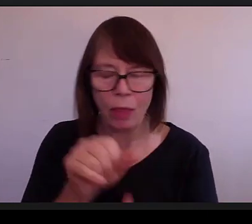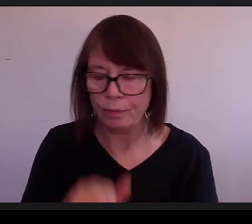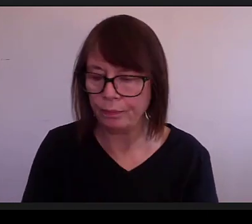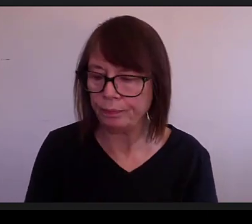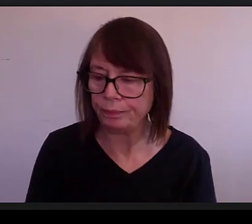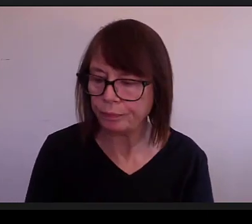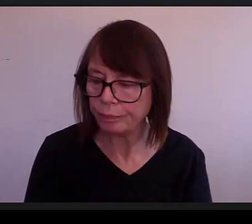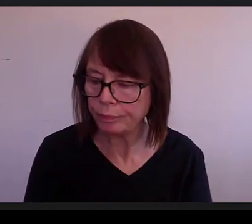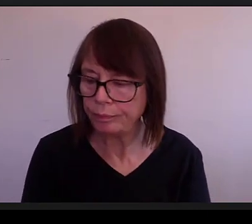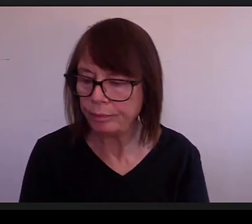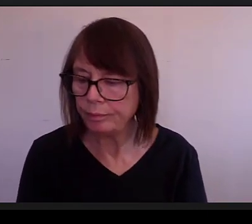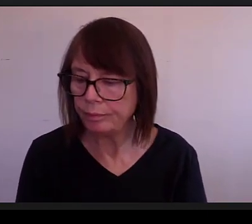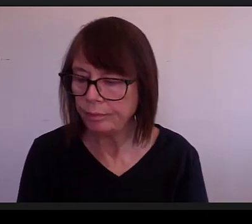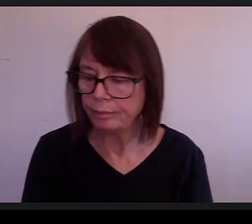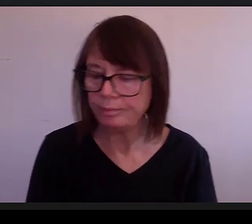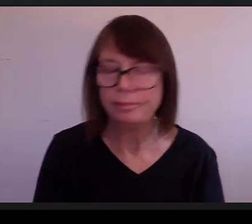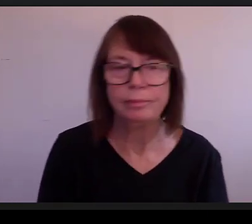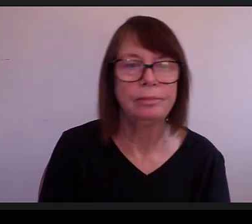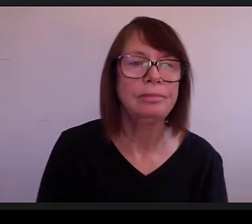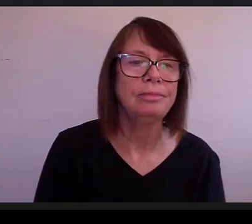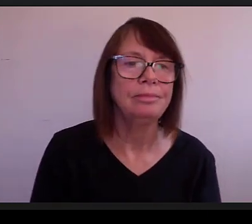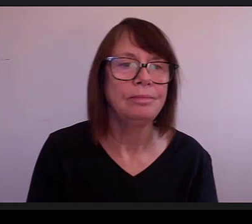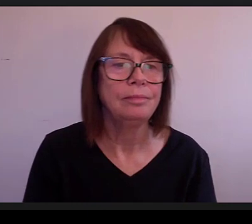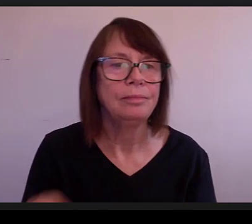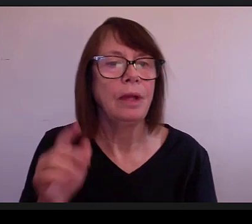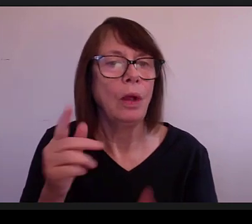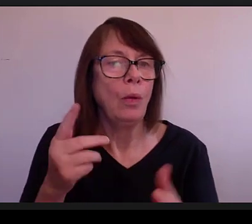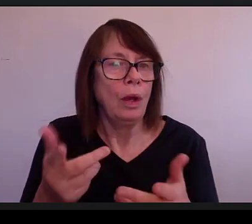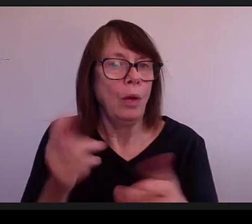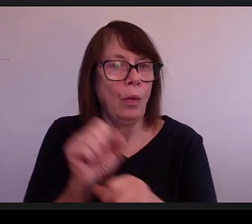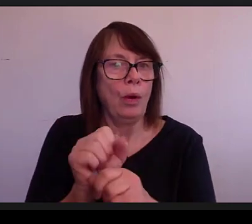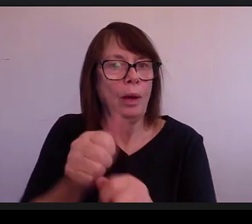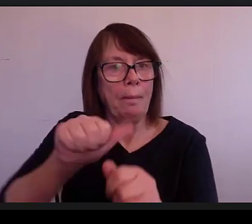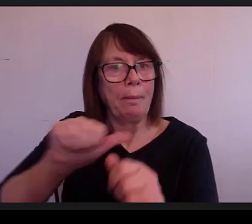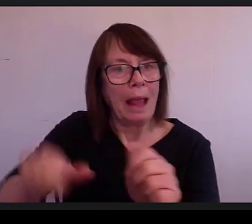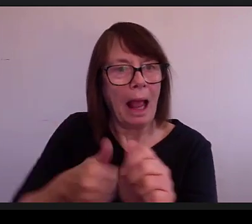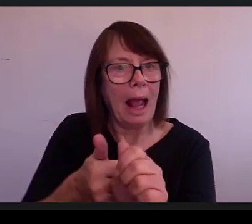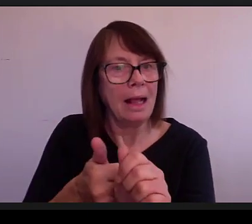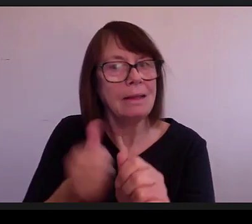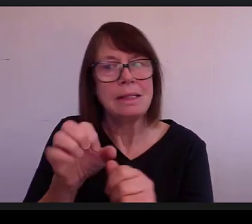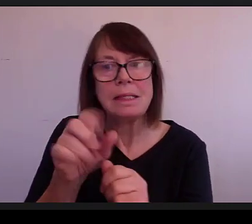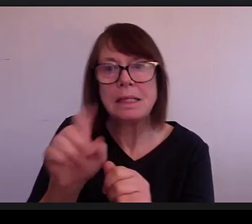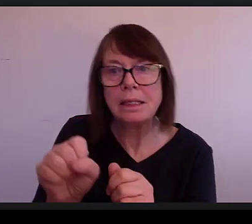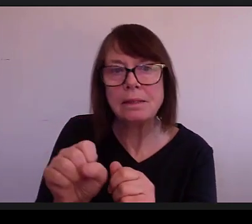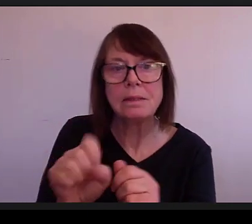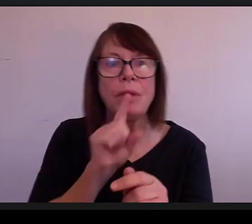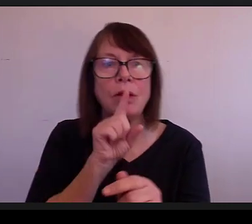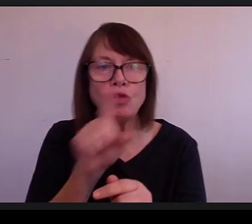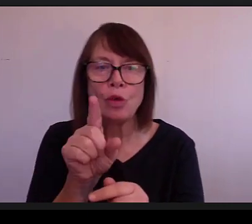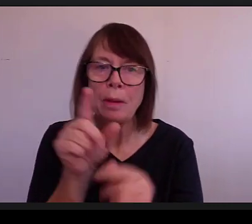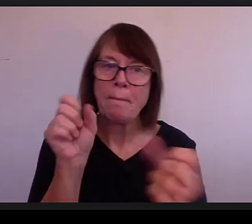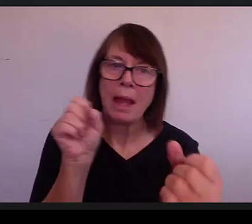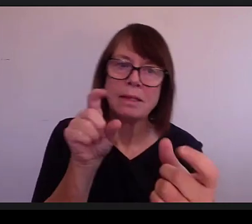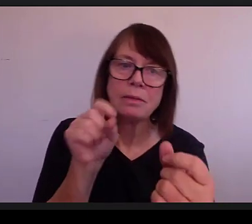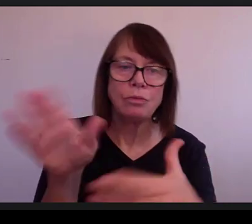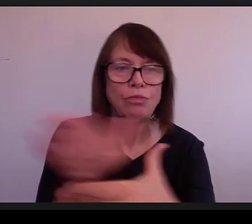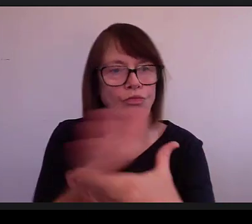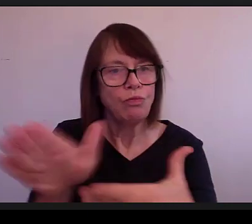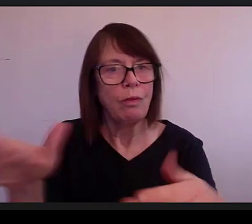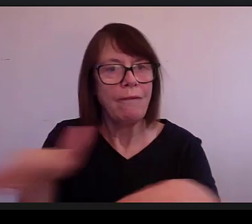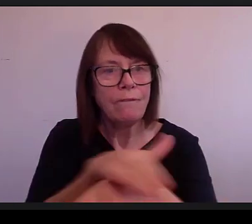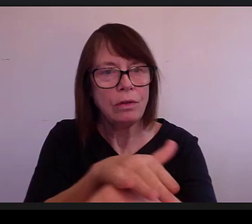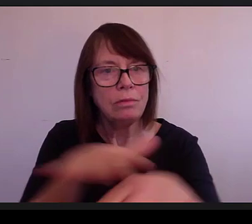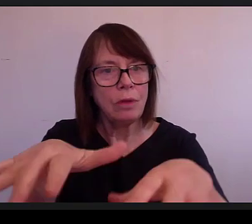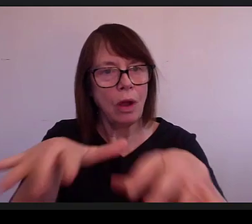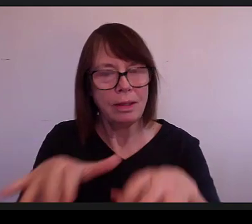our team is working behind the scenes to ensure key messages will be shared with the entire audience. With an